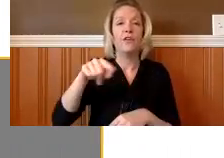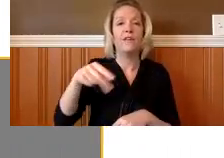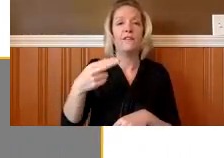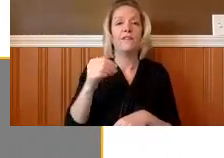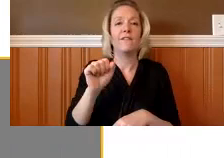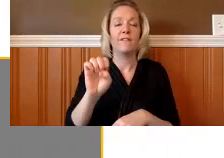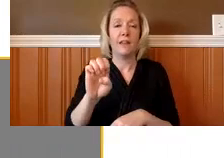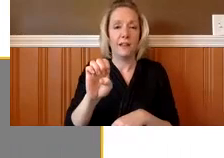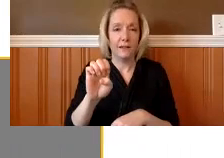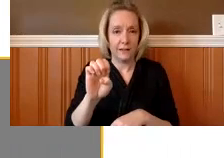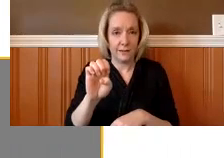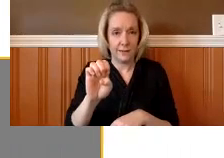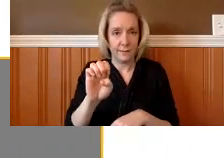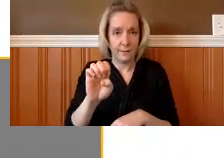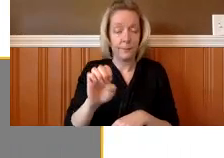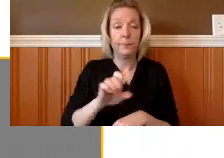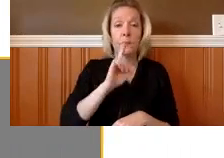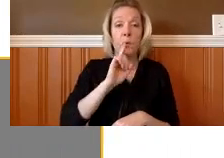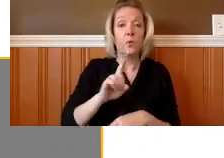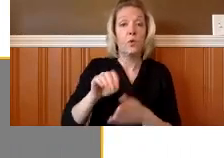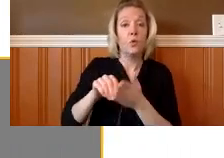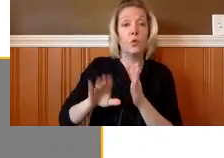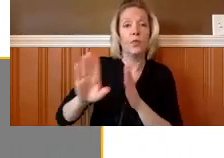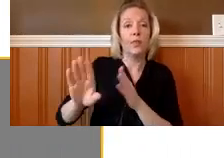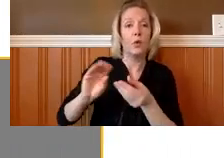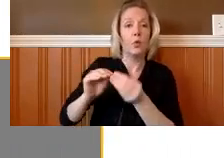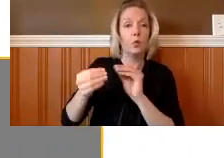student scores on the CVI range determines where they are in that